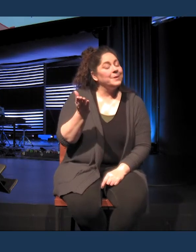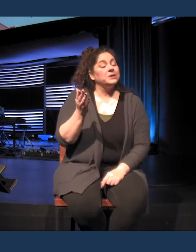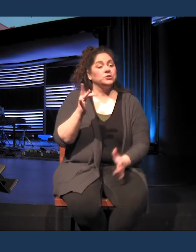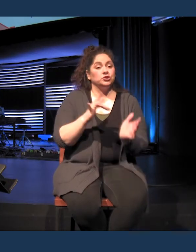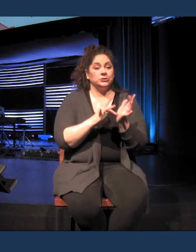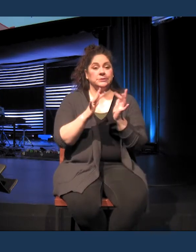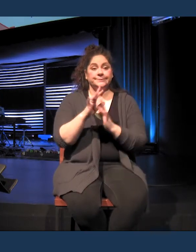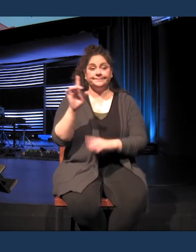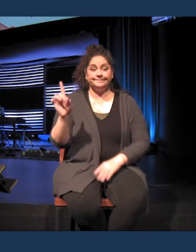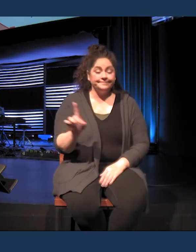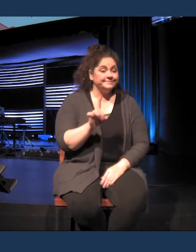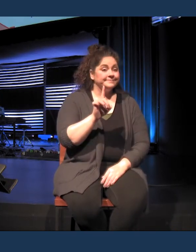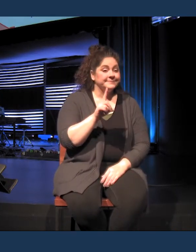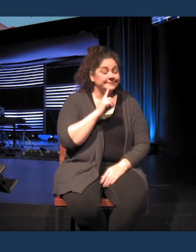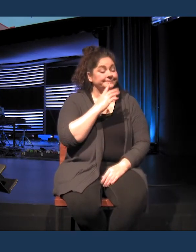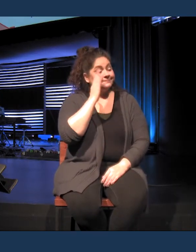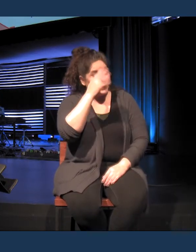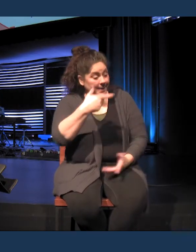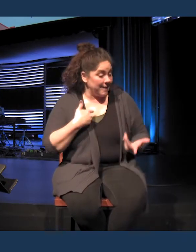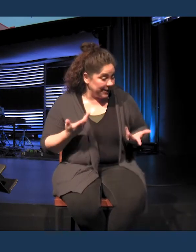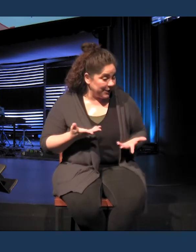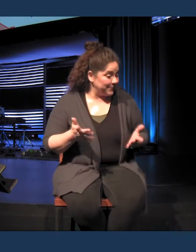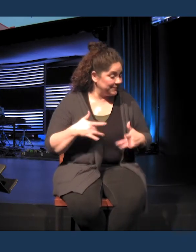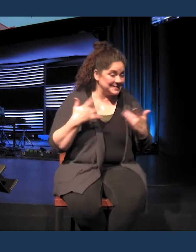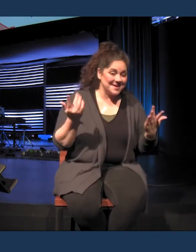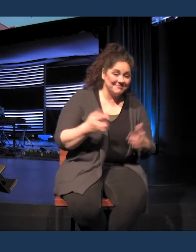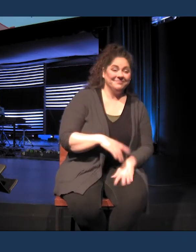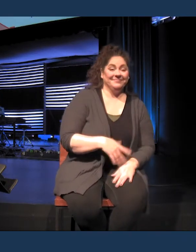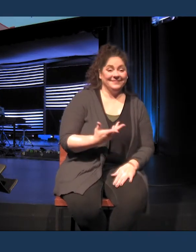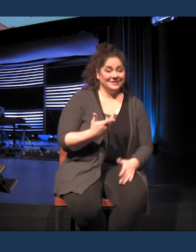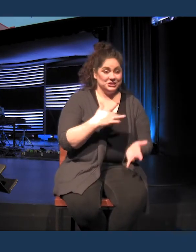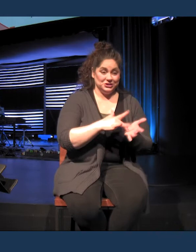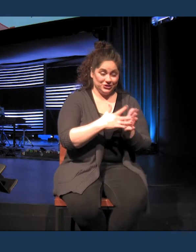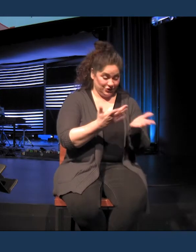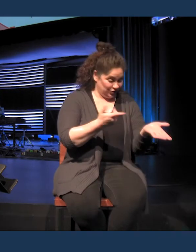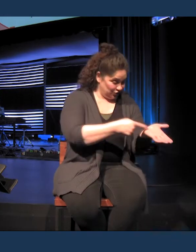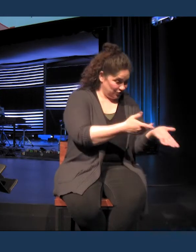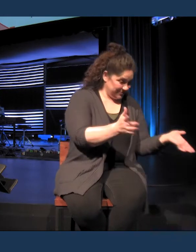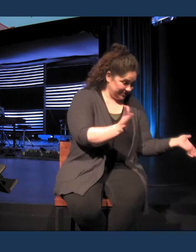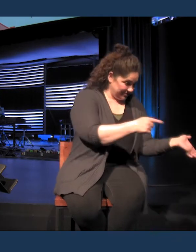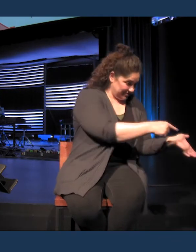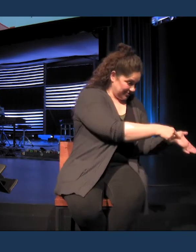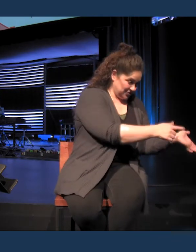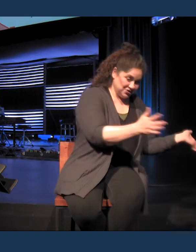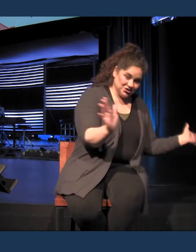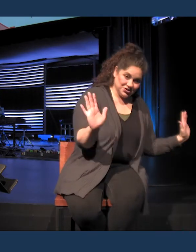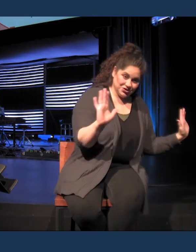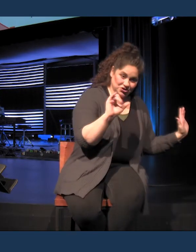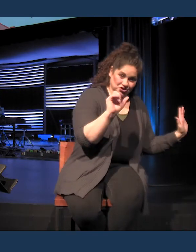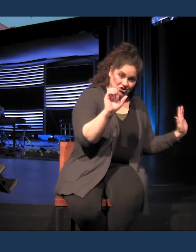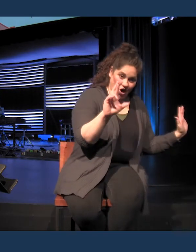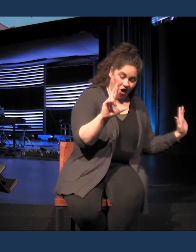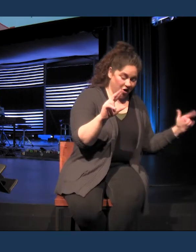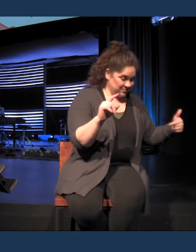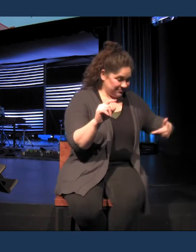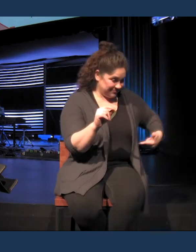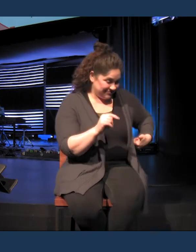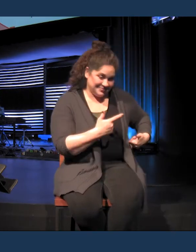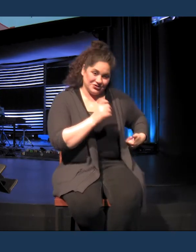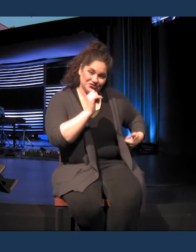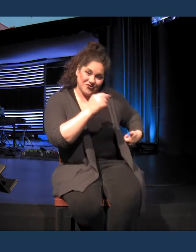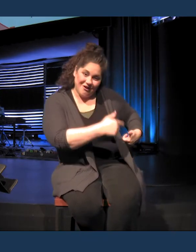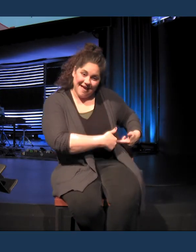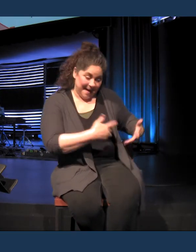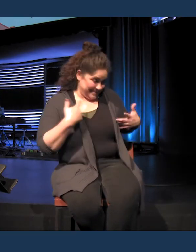up, says, hey, Thomas, what's up? Here I am, you know, here's the scars on my hands. Here's the wound in my side being healed, you